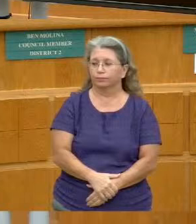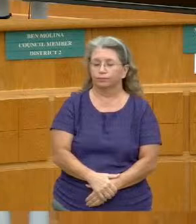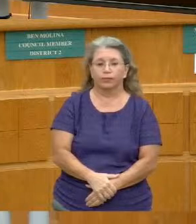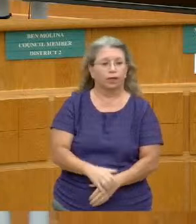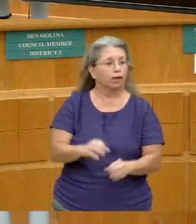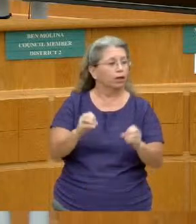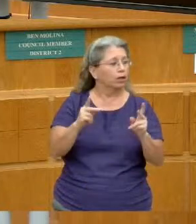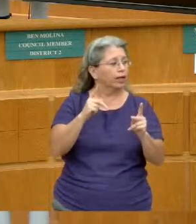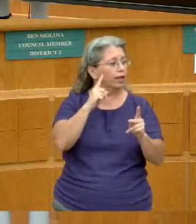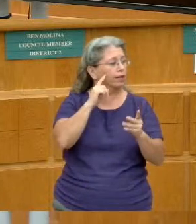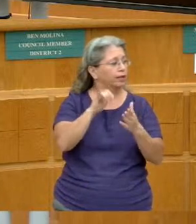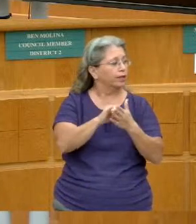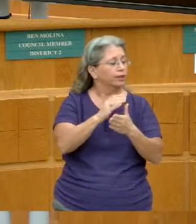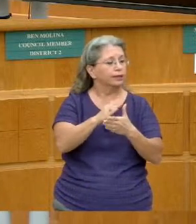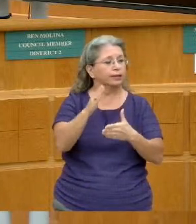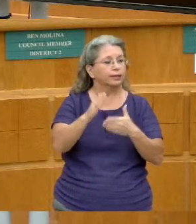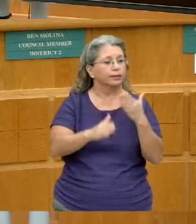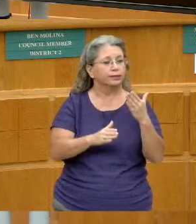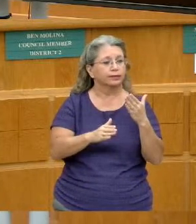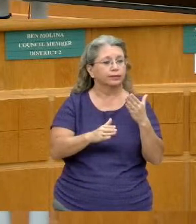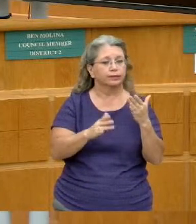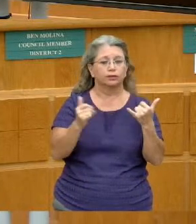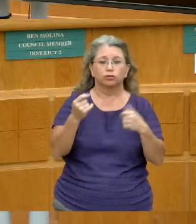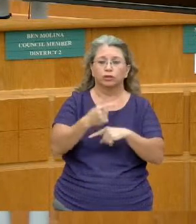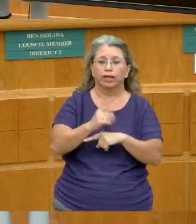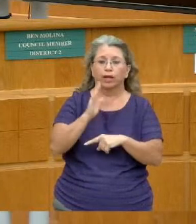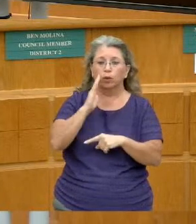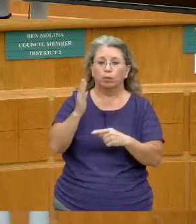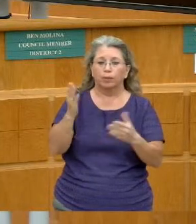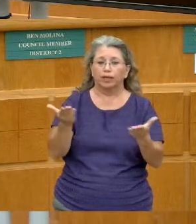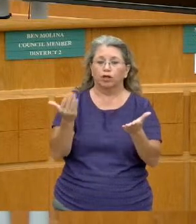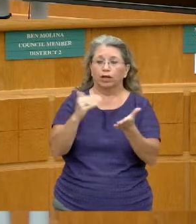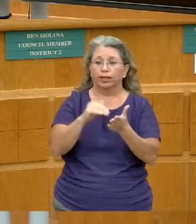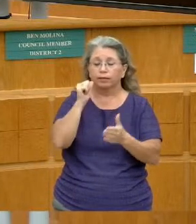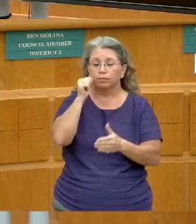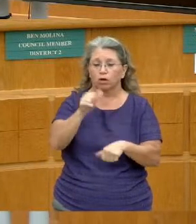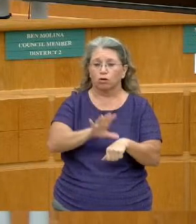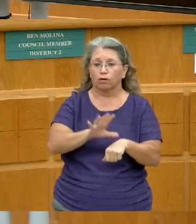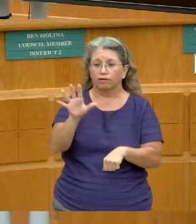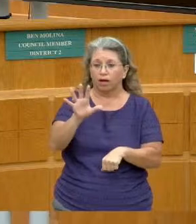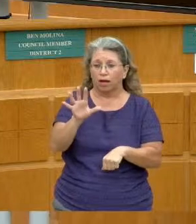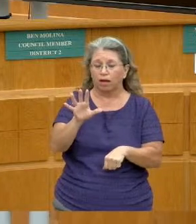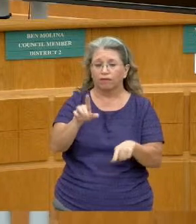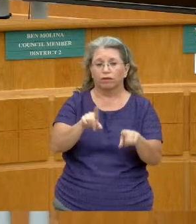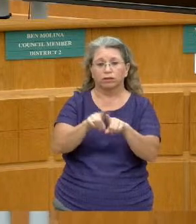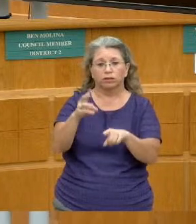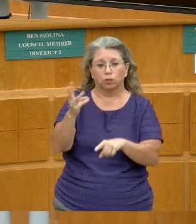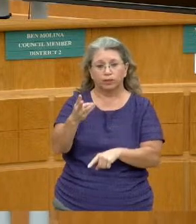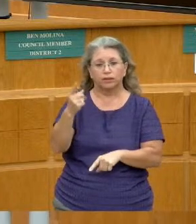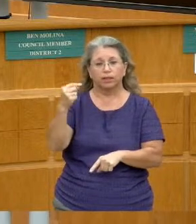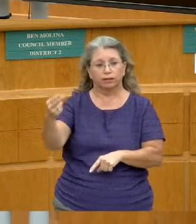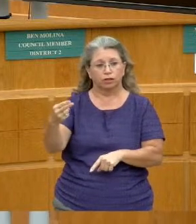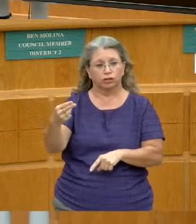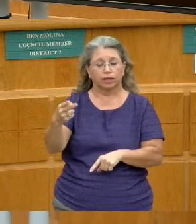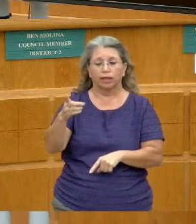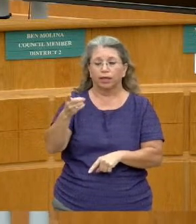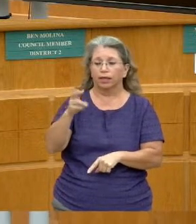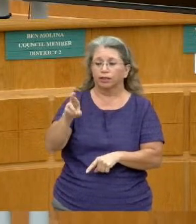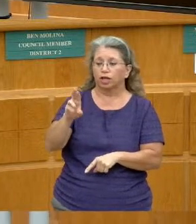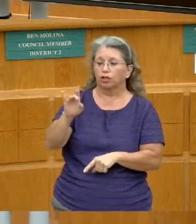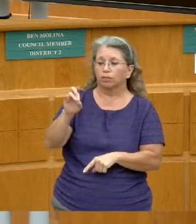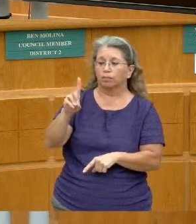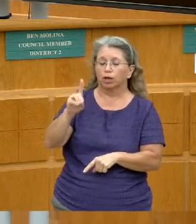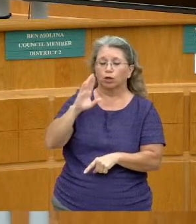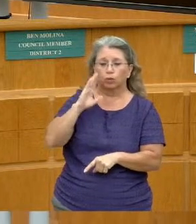Okay, I think that's going to conclude it for today. So we will be back here tomorrow at 5, and as well as Wednesday and Thursday. Dr. Bird will be here